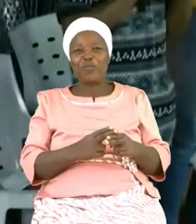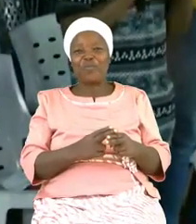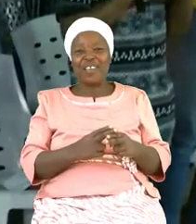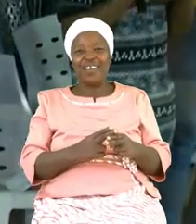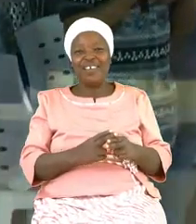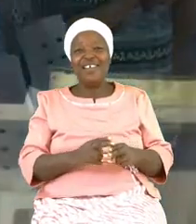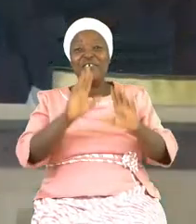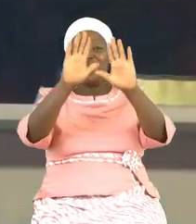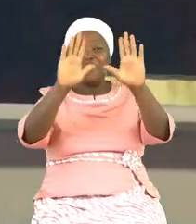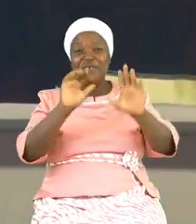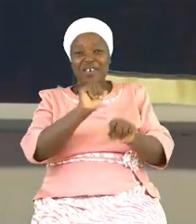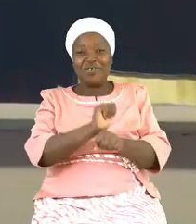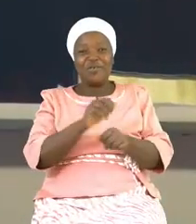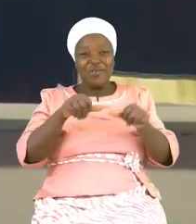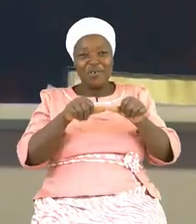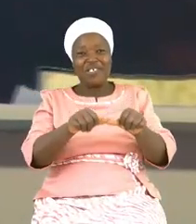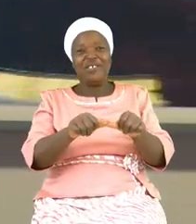Miracles will spill over.